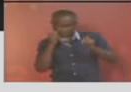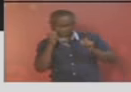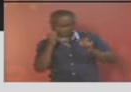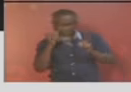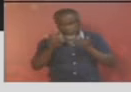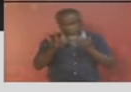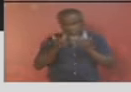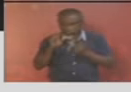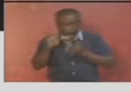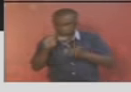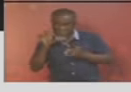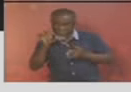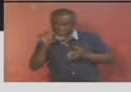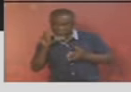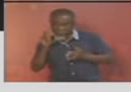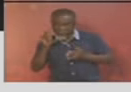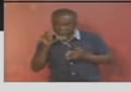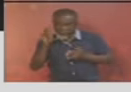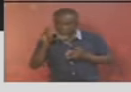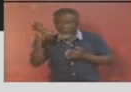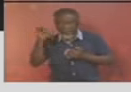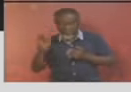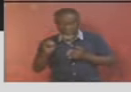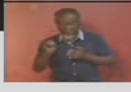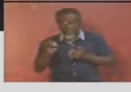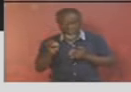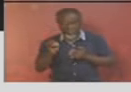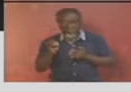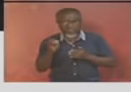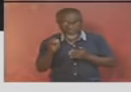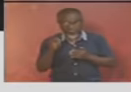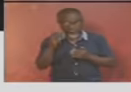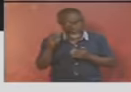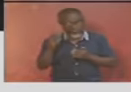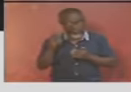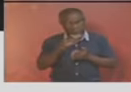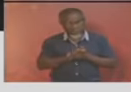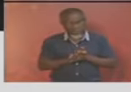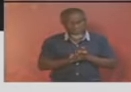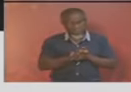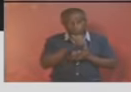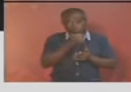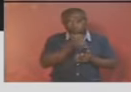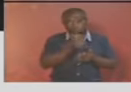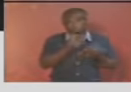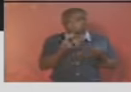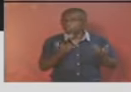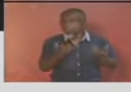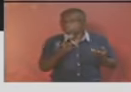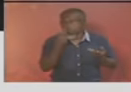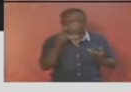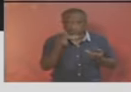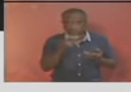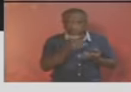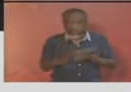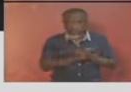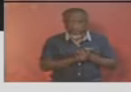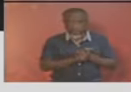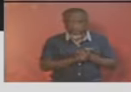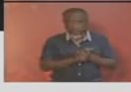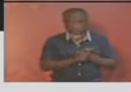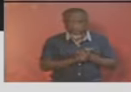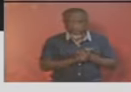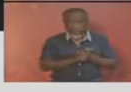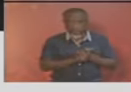next 47%, and that the age group 25 to 49, to echo what the CMO said, really makes up the majority.